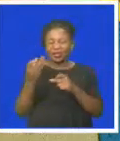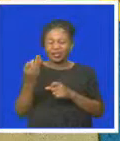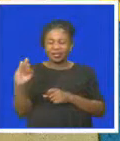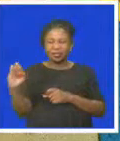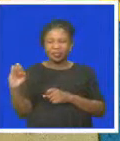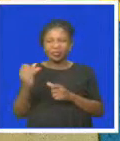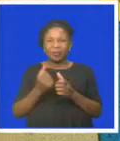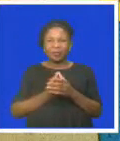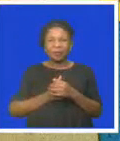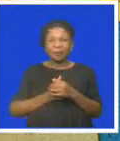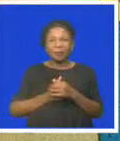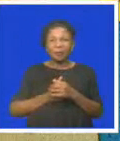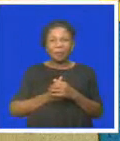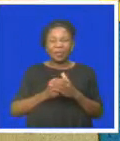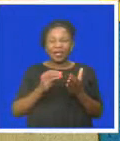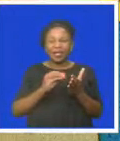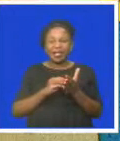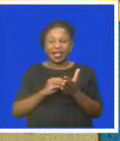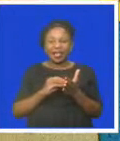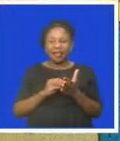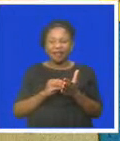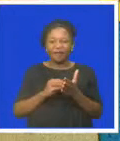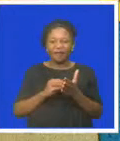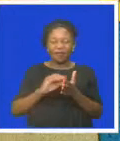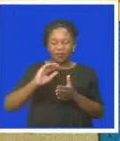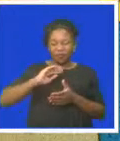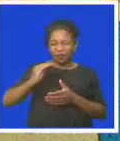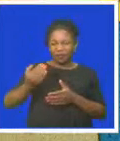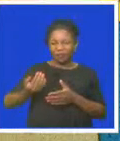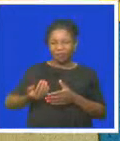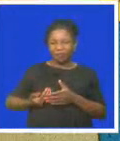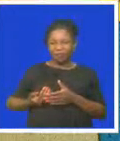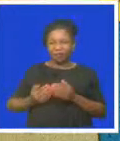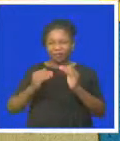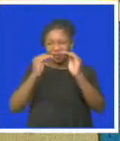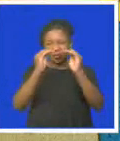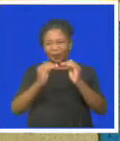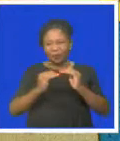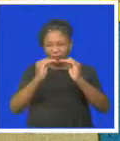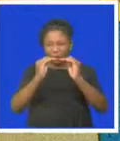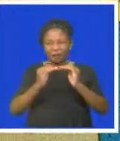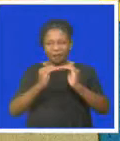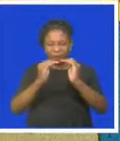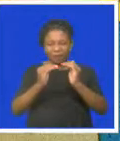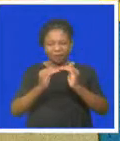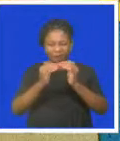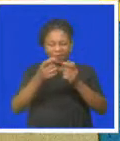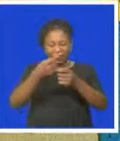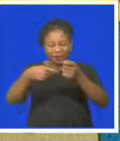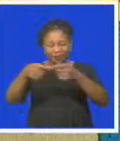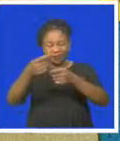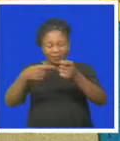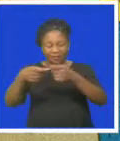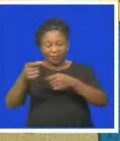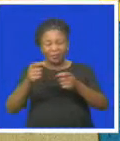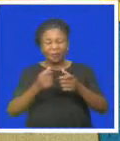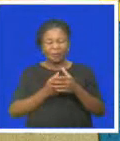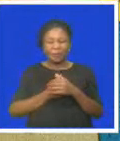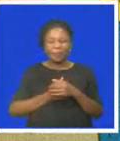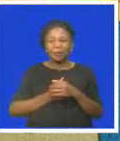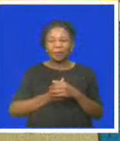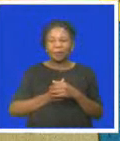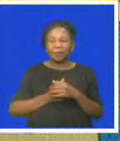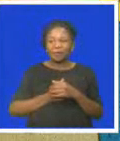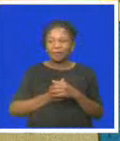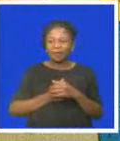there is a girl. The lady is a vendor and the girl is a customer. Let's look at